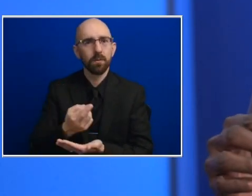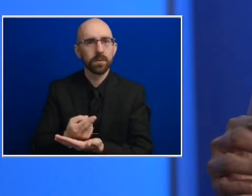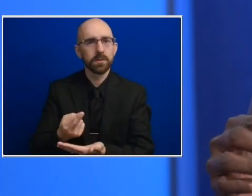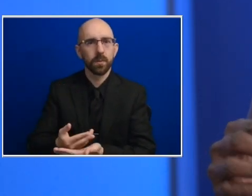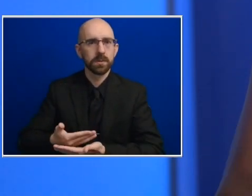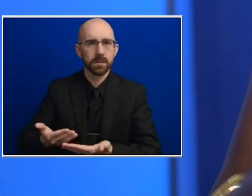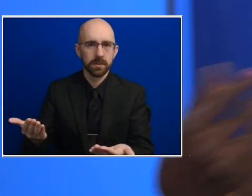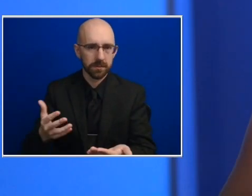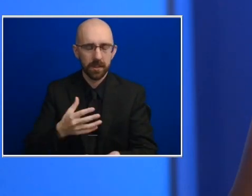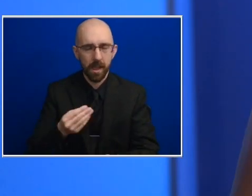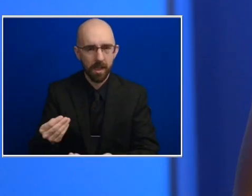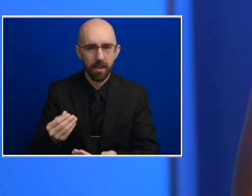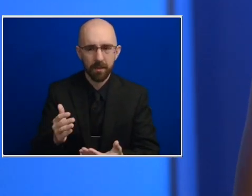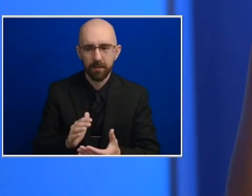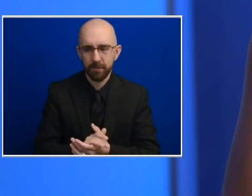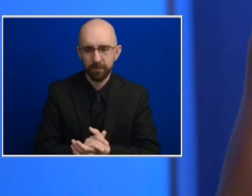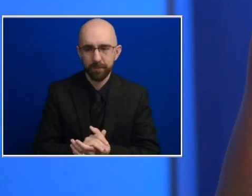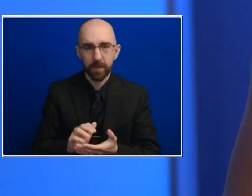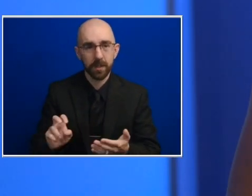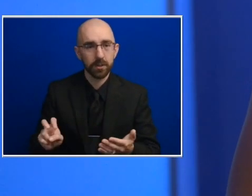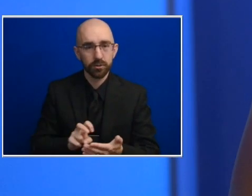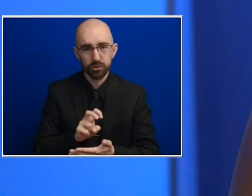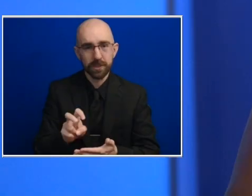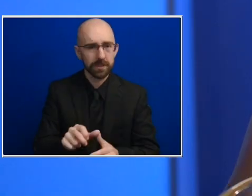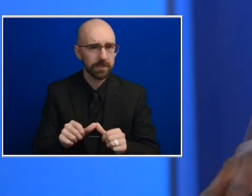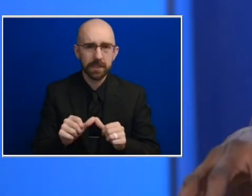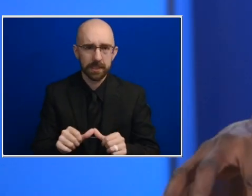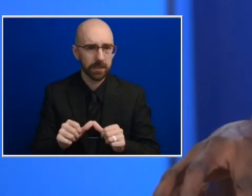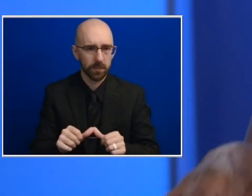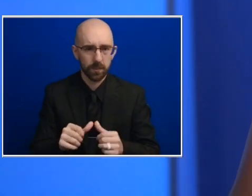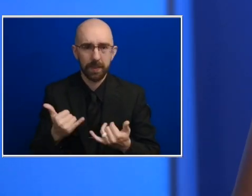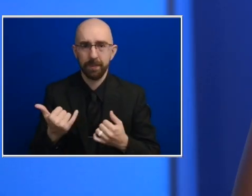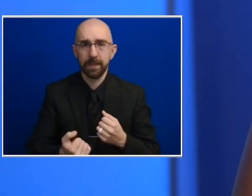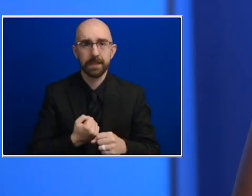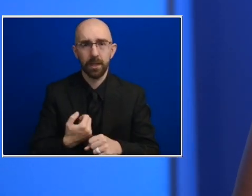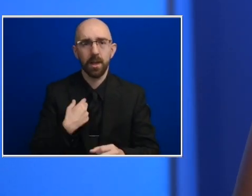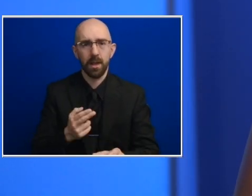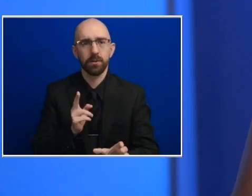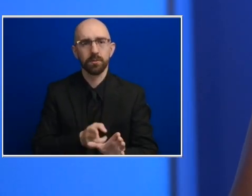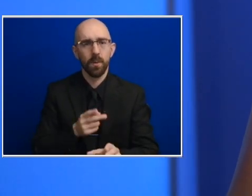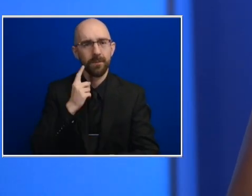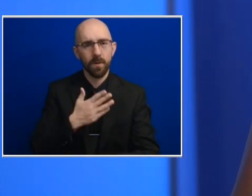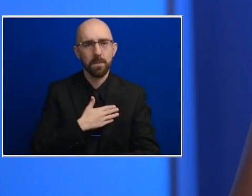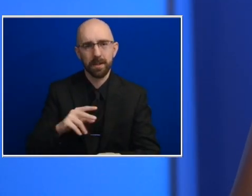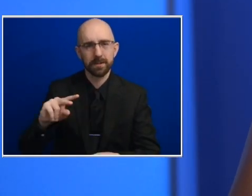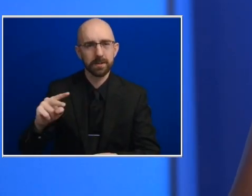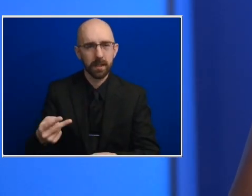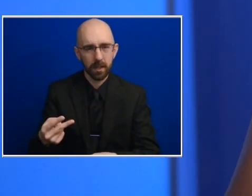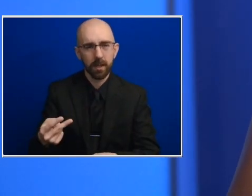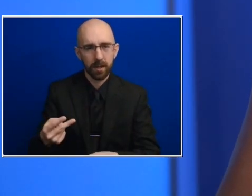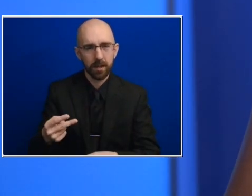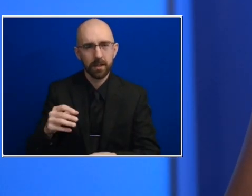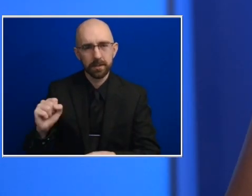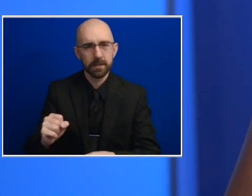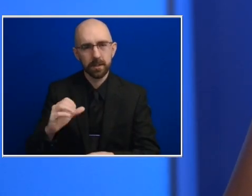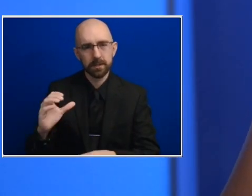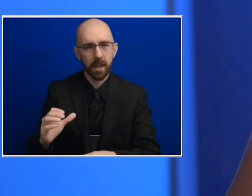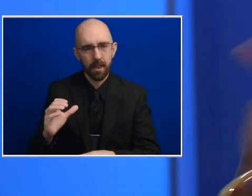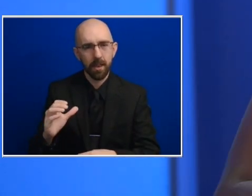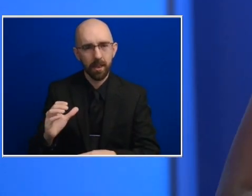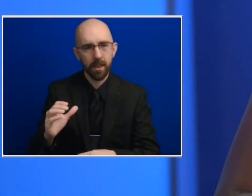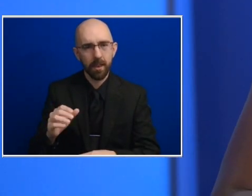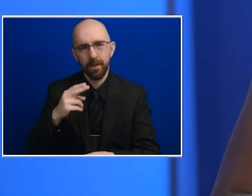And the journey has continued. This year, I joined them for my second sickle cell fun